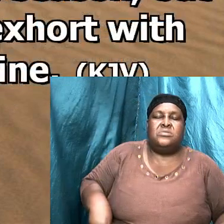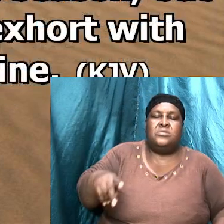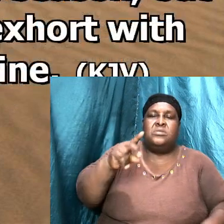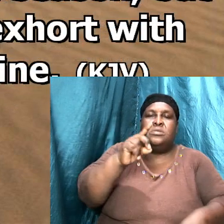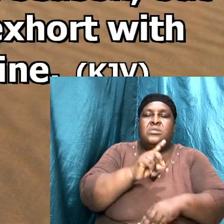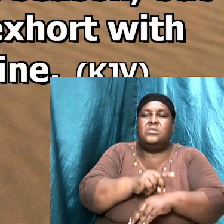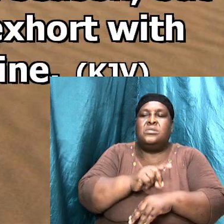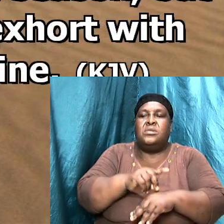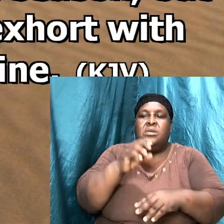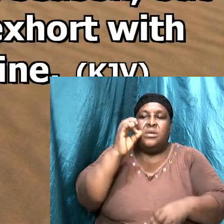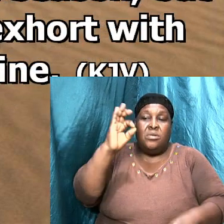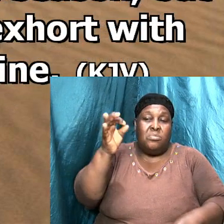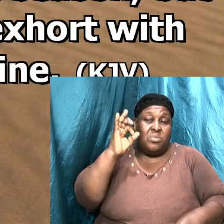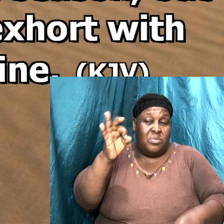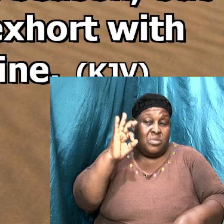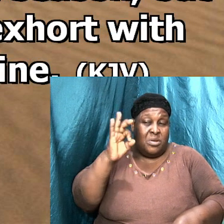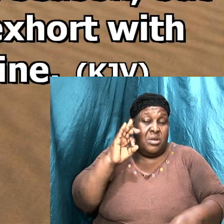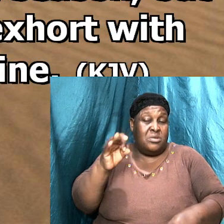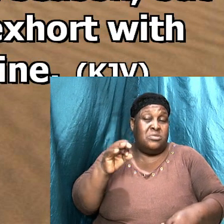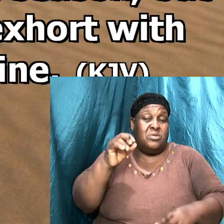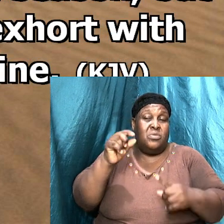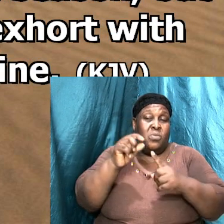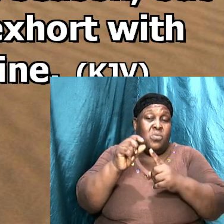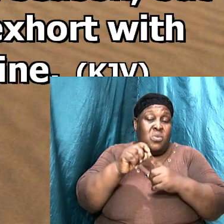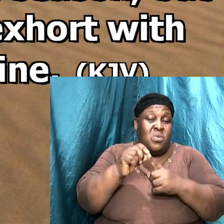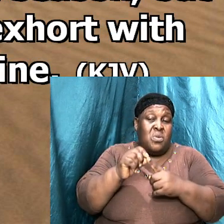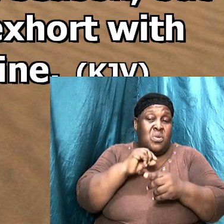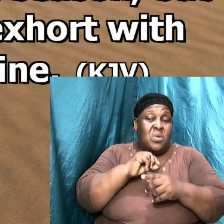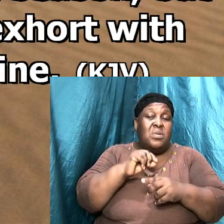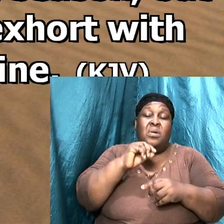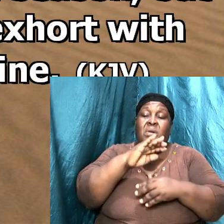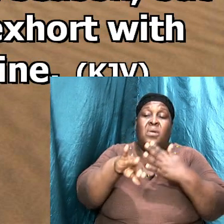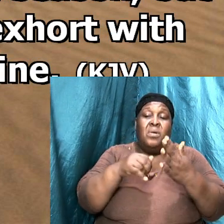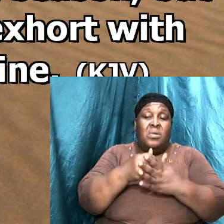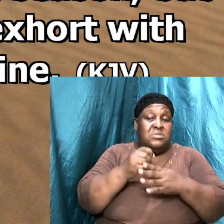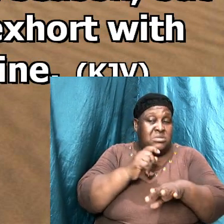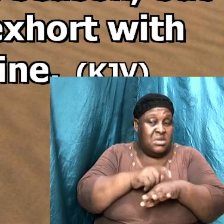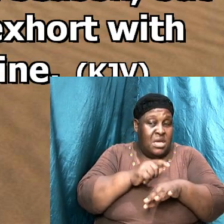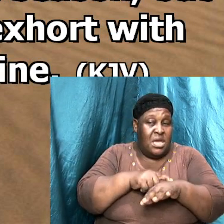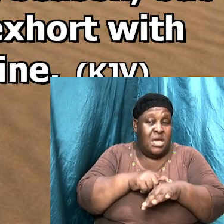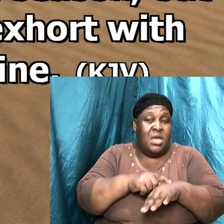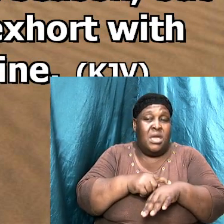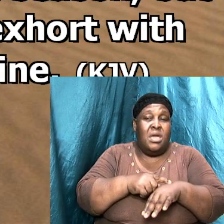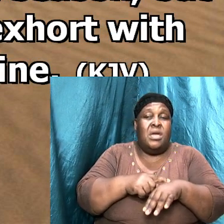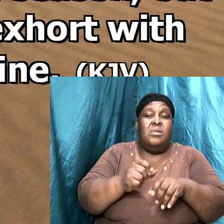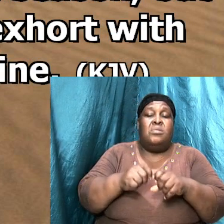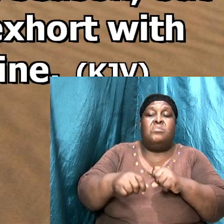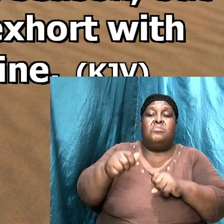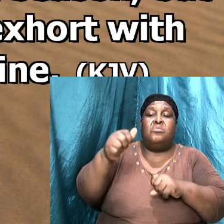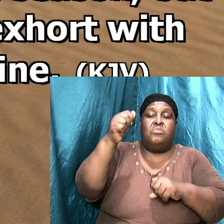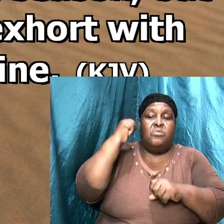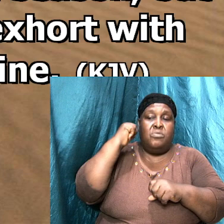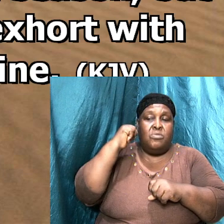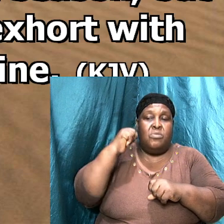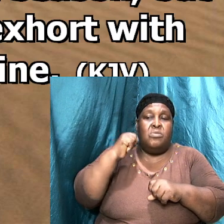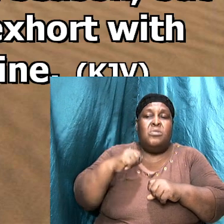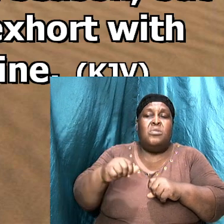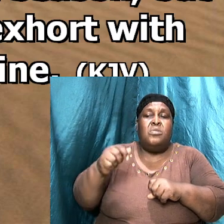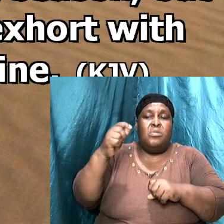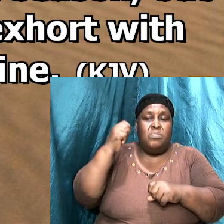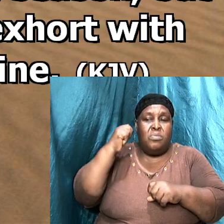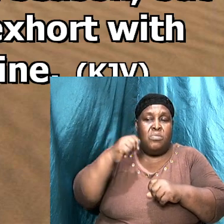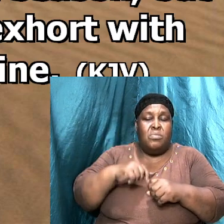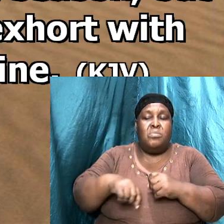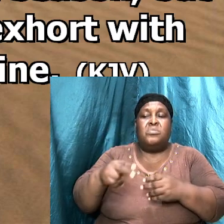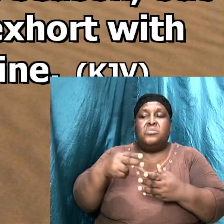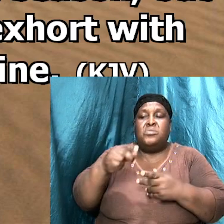Preach the word, be instant in season, out of season. Reprove, rebroke, exhort with